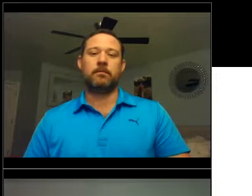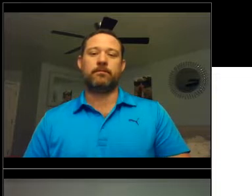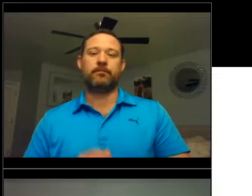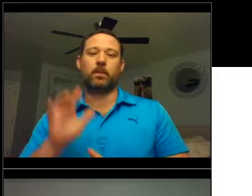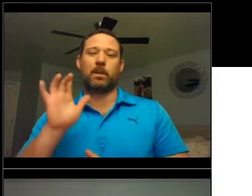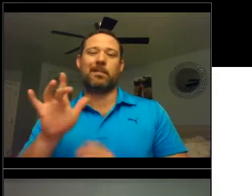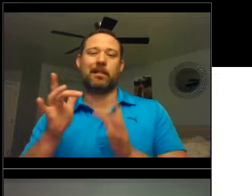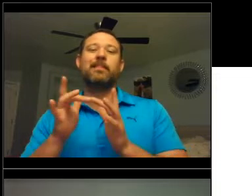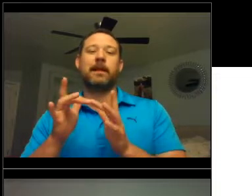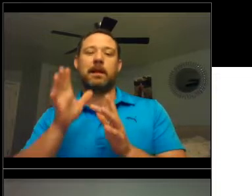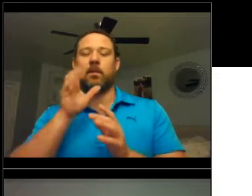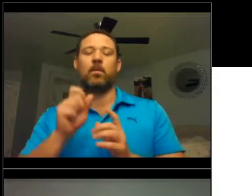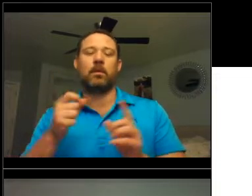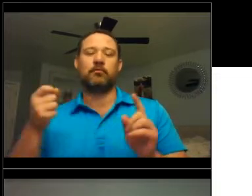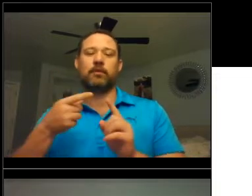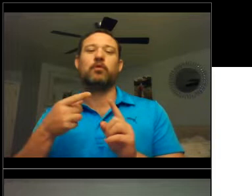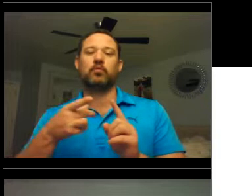form that you can fill